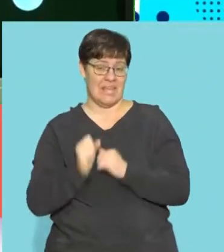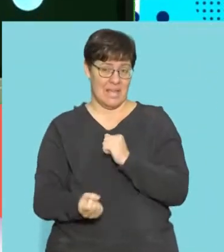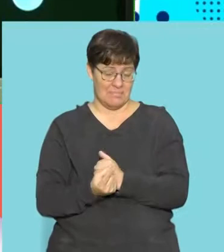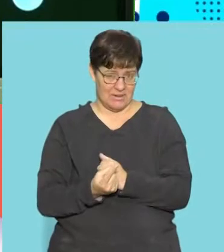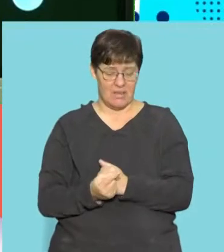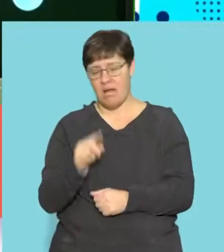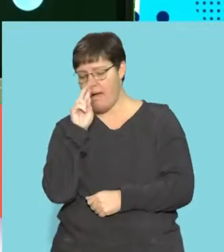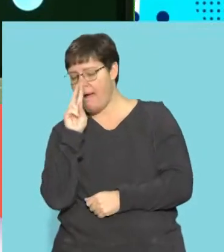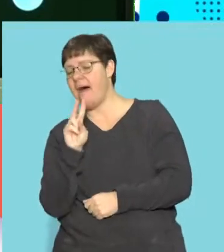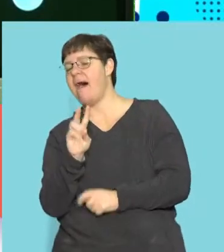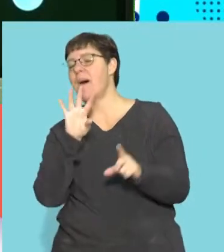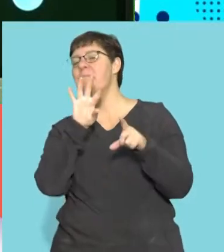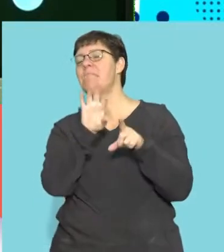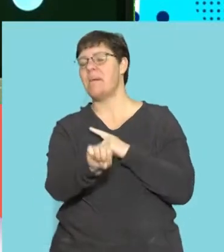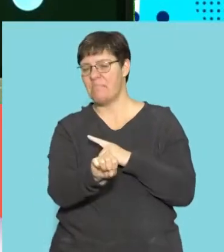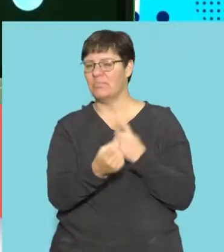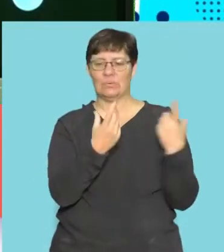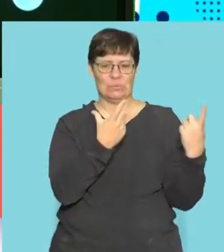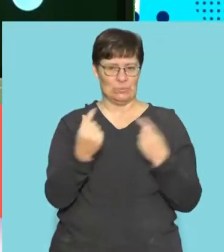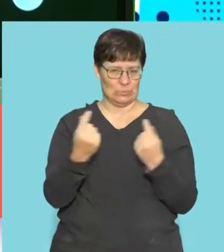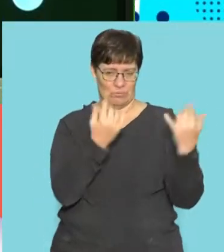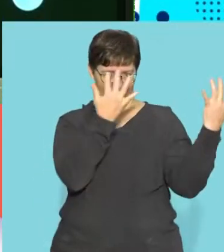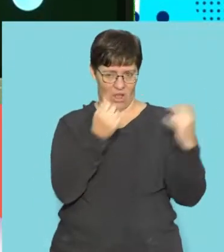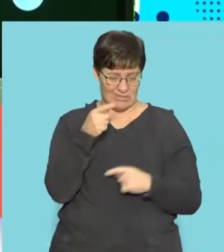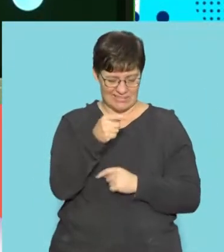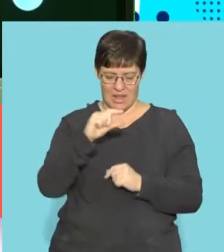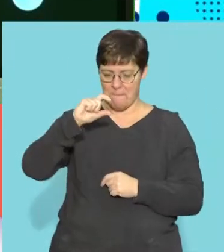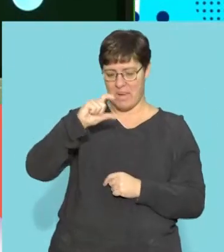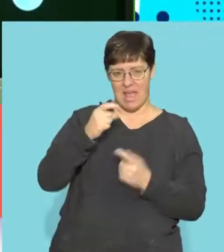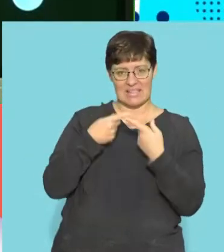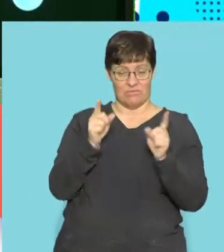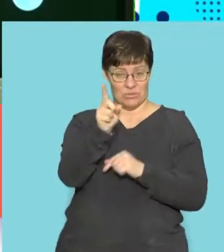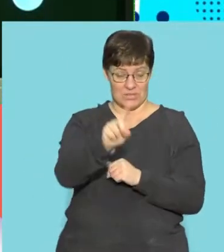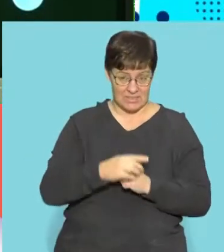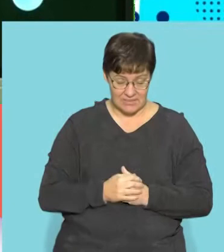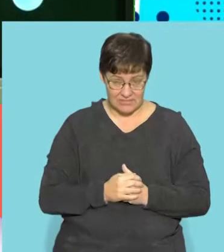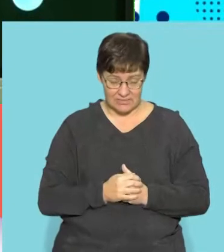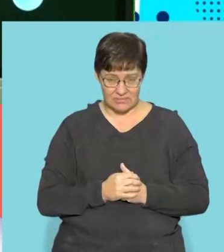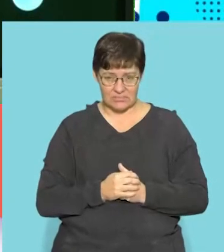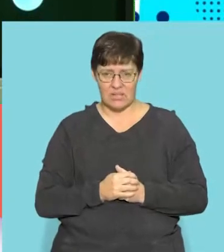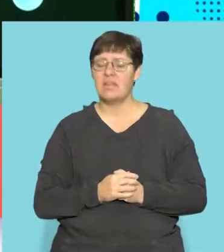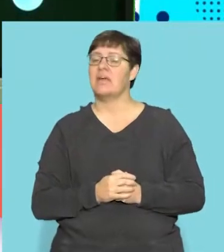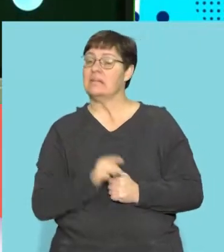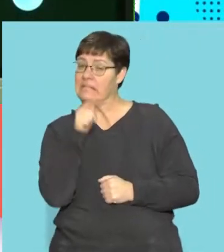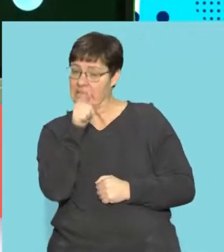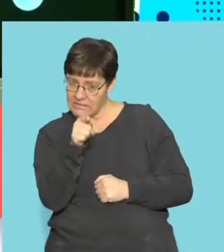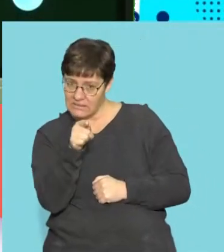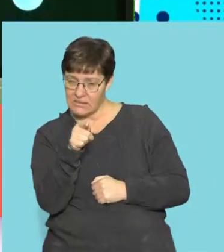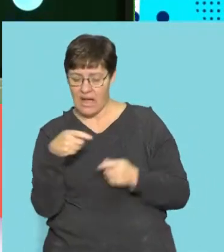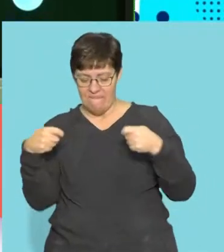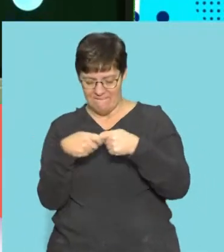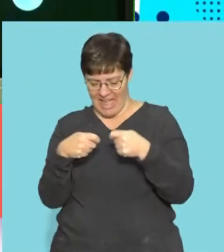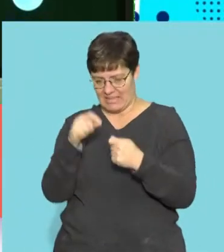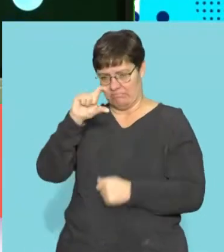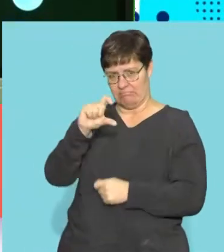and then see exactly how do we go about to calculate a sinking fund. And how do we then fund